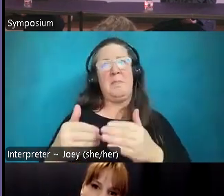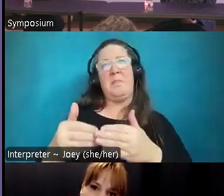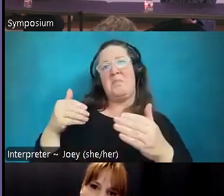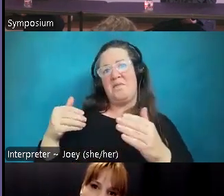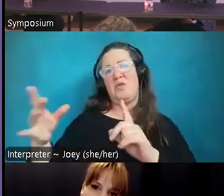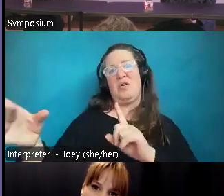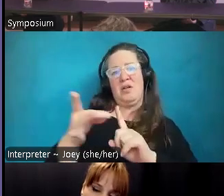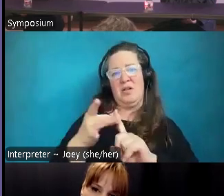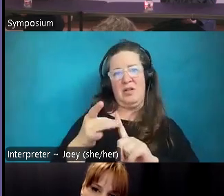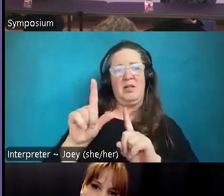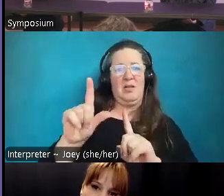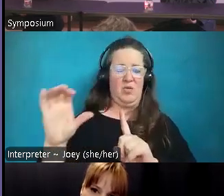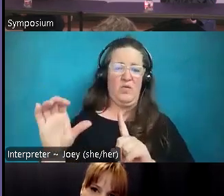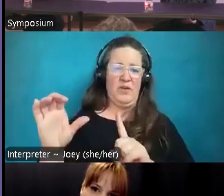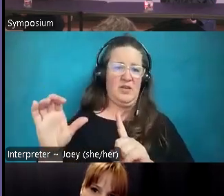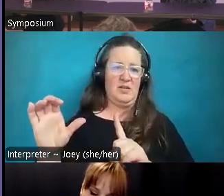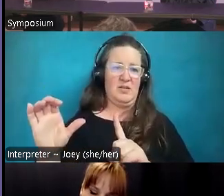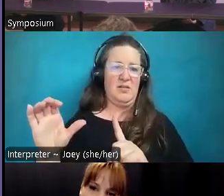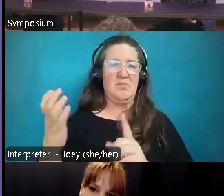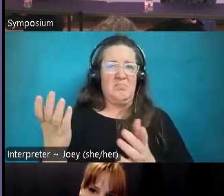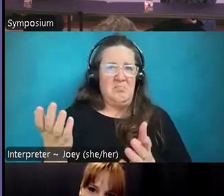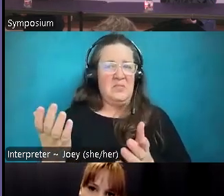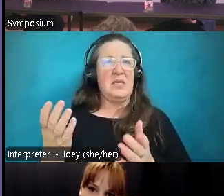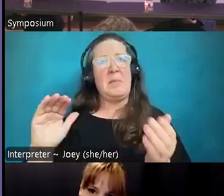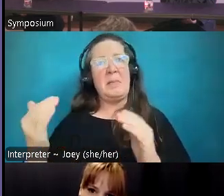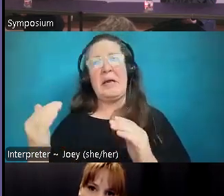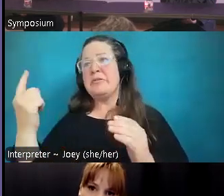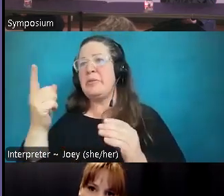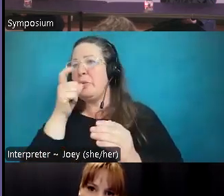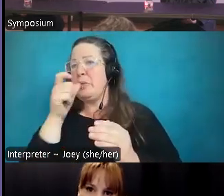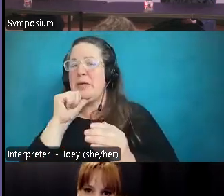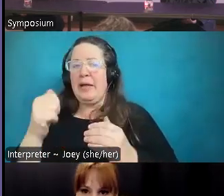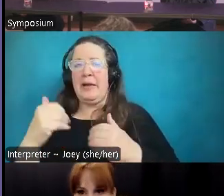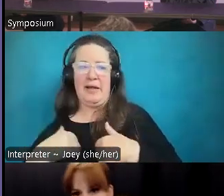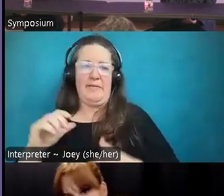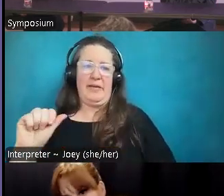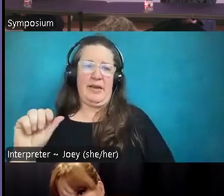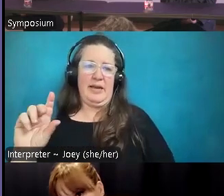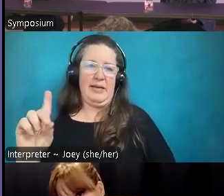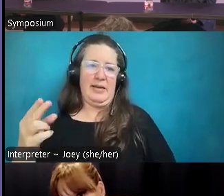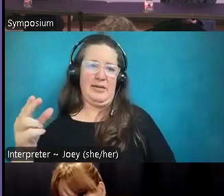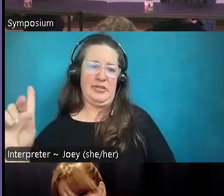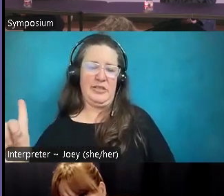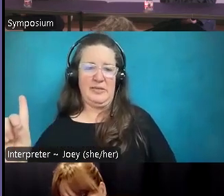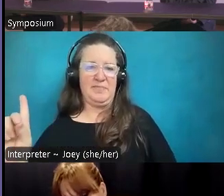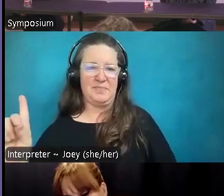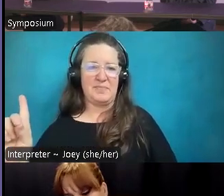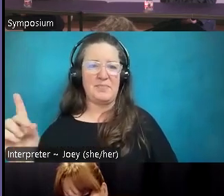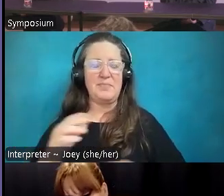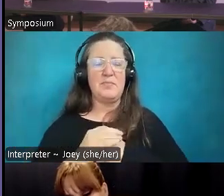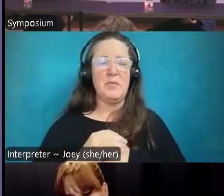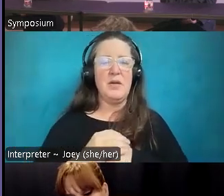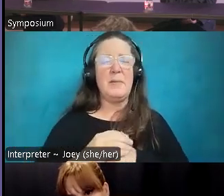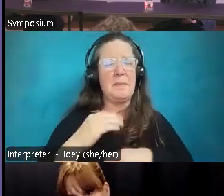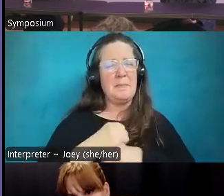at that level because they didn't have, let's say, ADHD, if that's making sense. So it just feels like it's making some of the current symptoms even